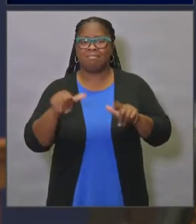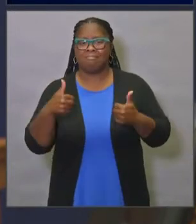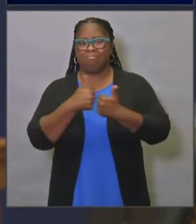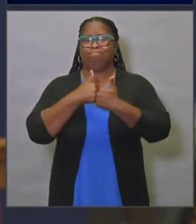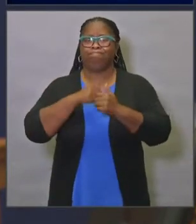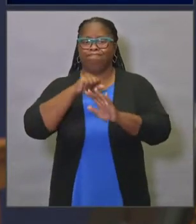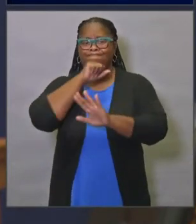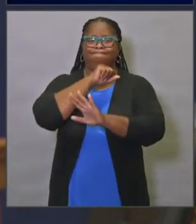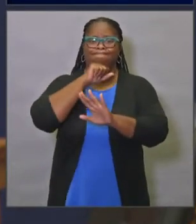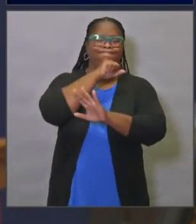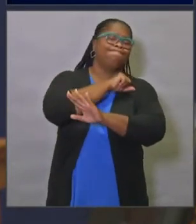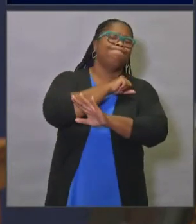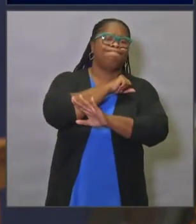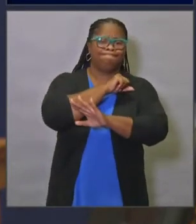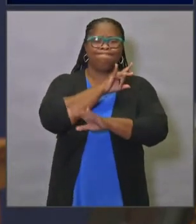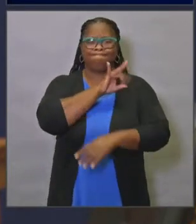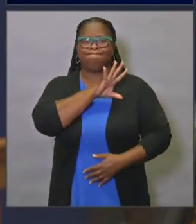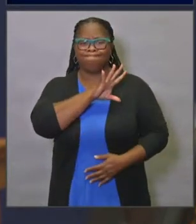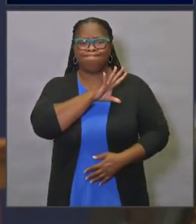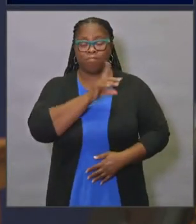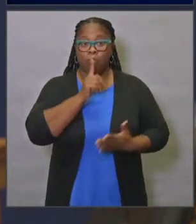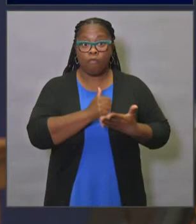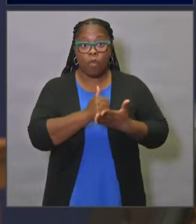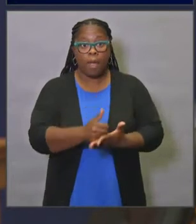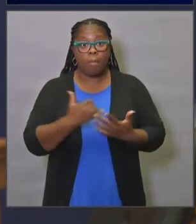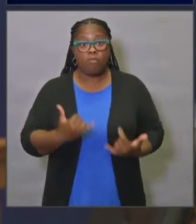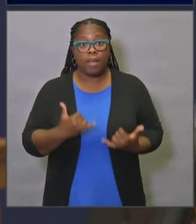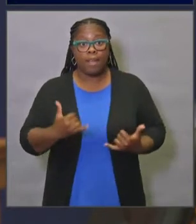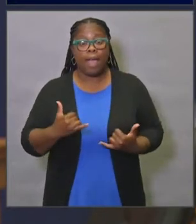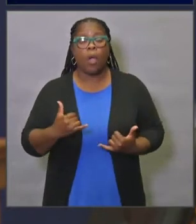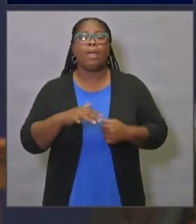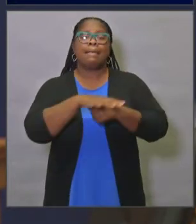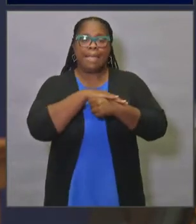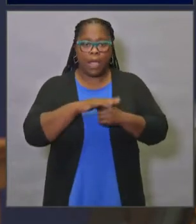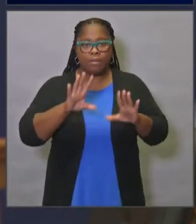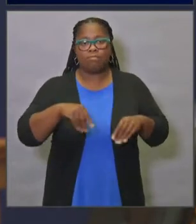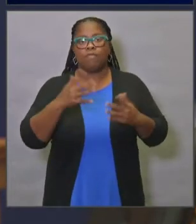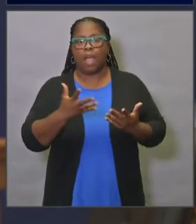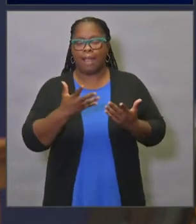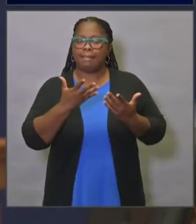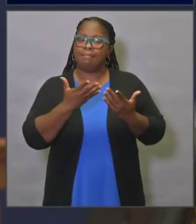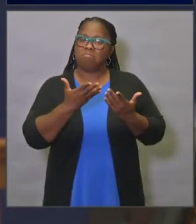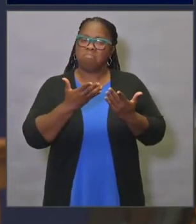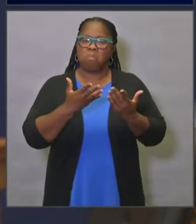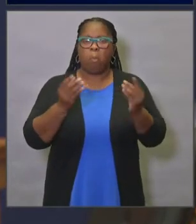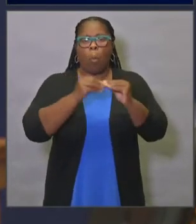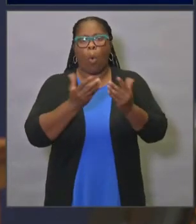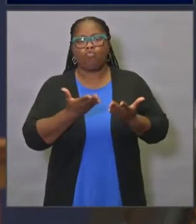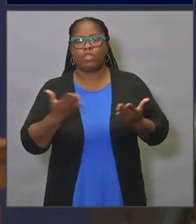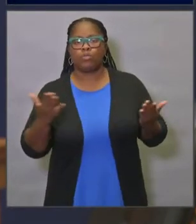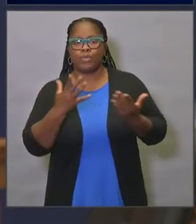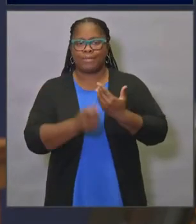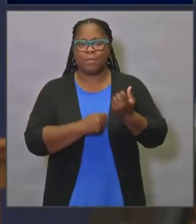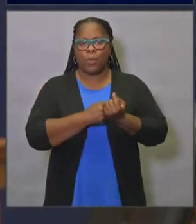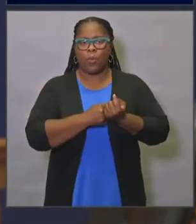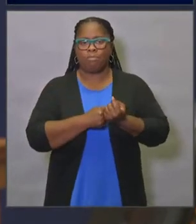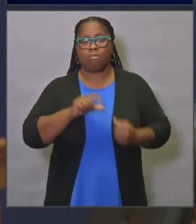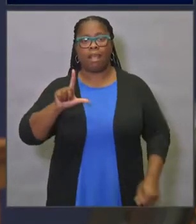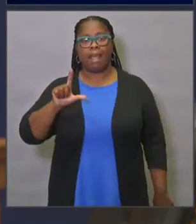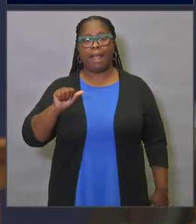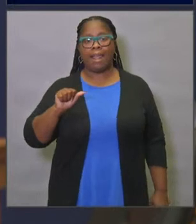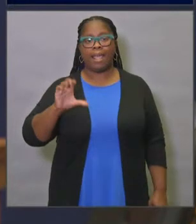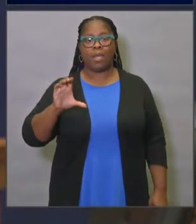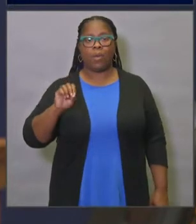time, the county is providing additional resources and extra support. The LA COVID Fund provides grants